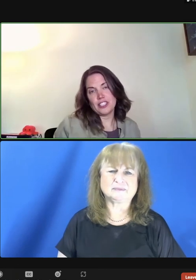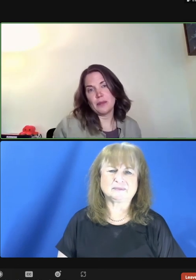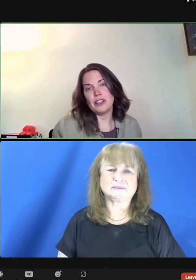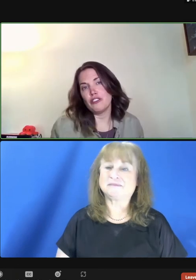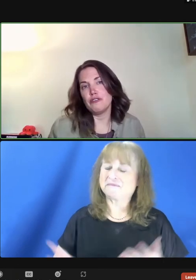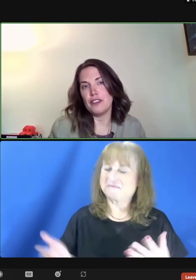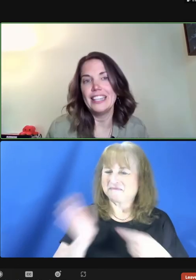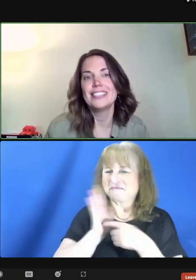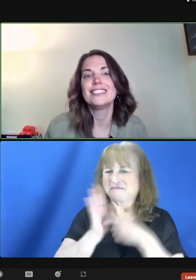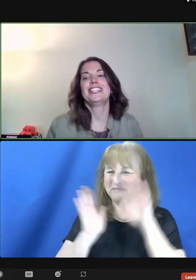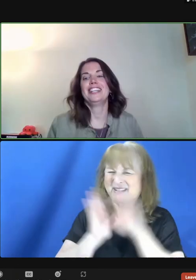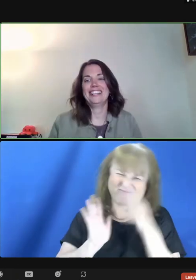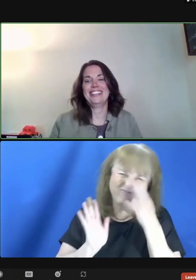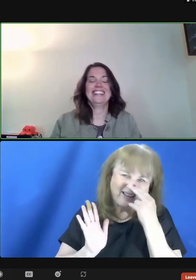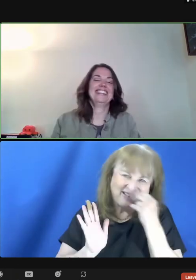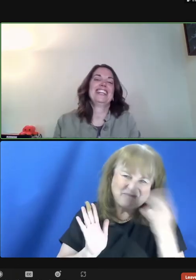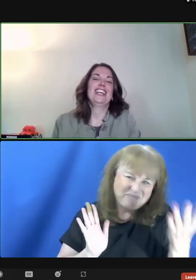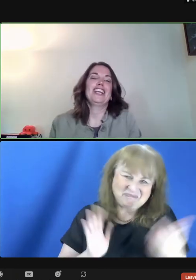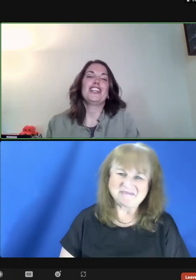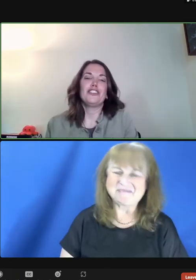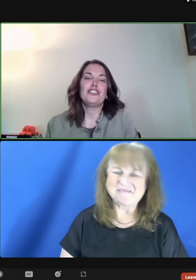So this was just something a little funny